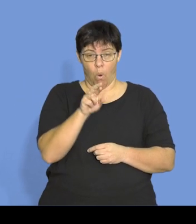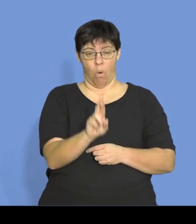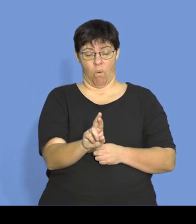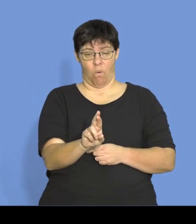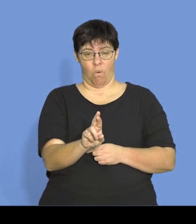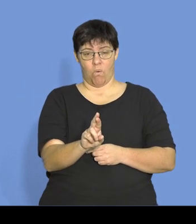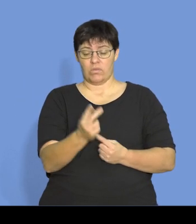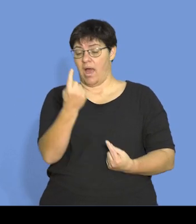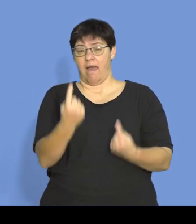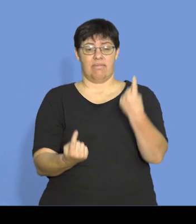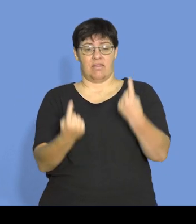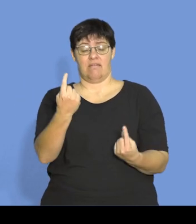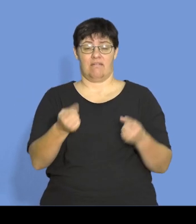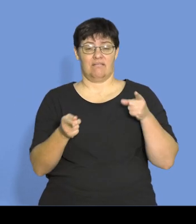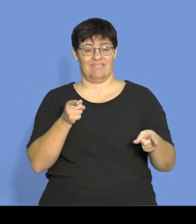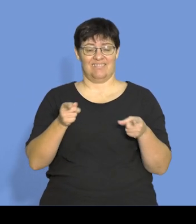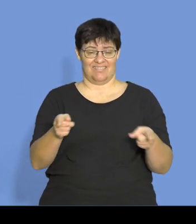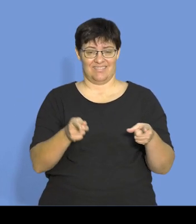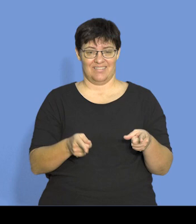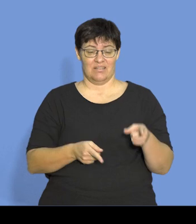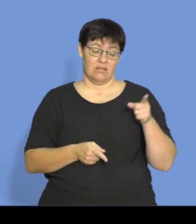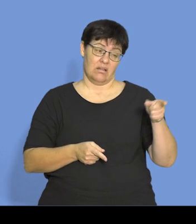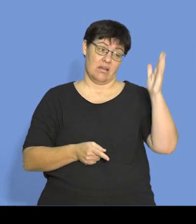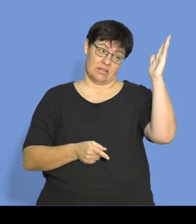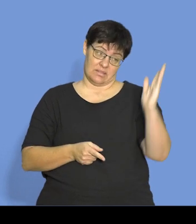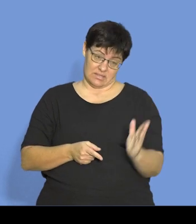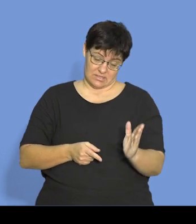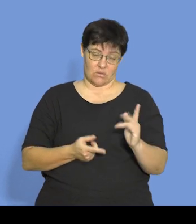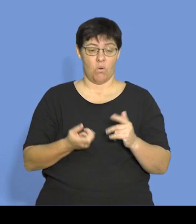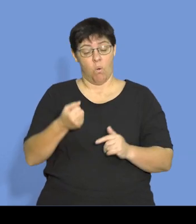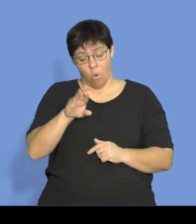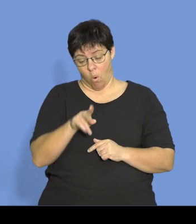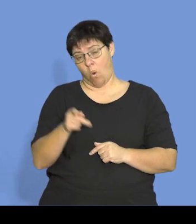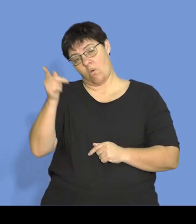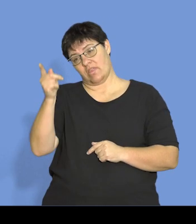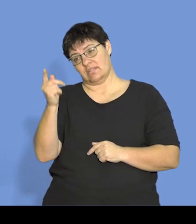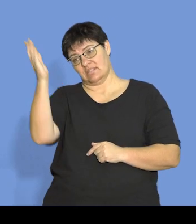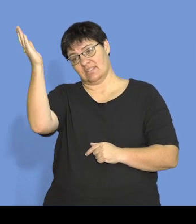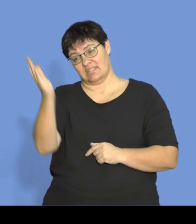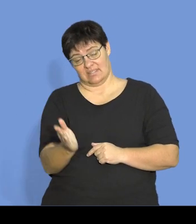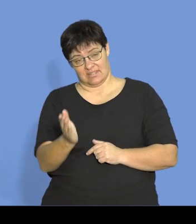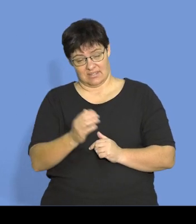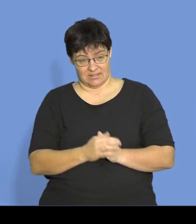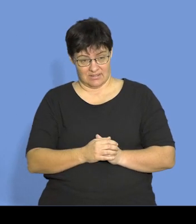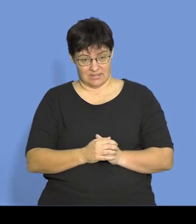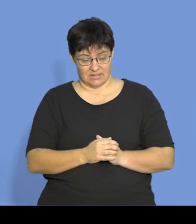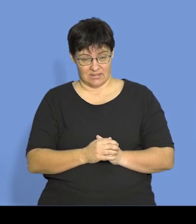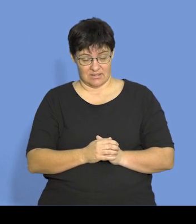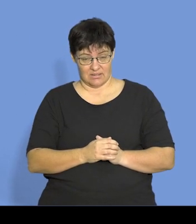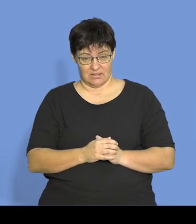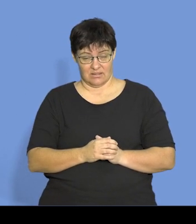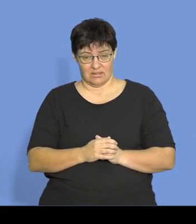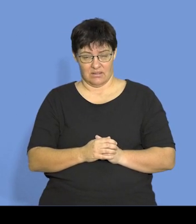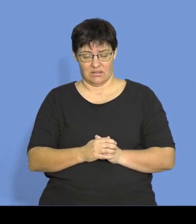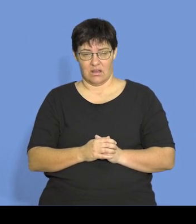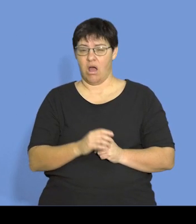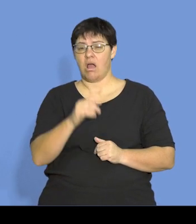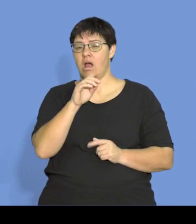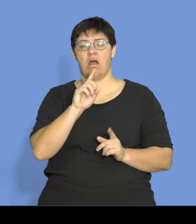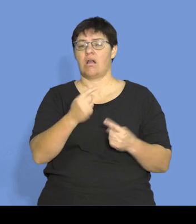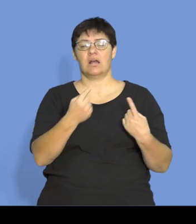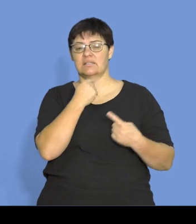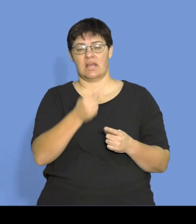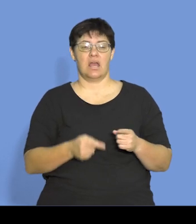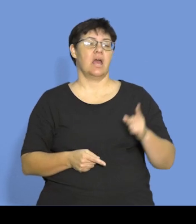or, because it is either this arm here or that arm there. So you can't say